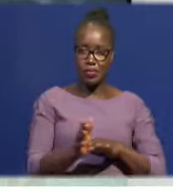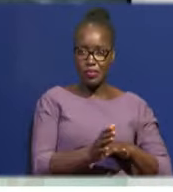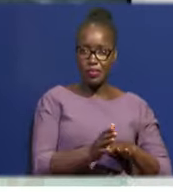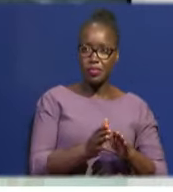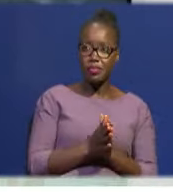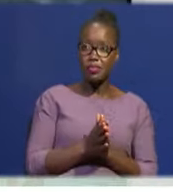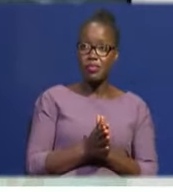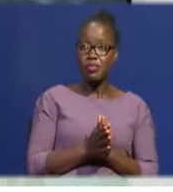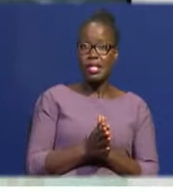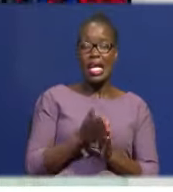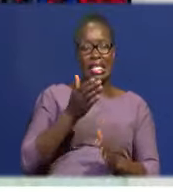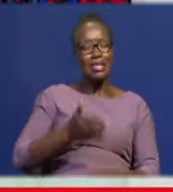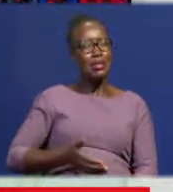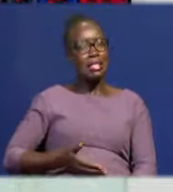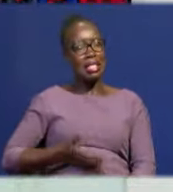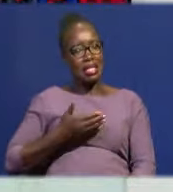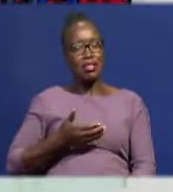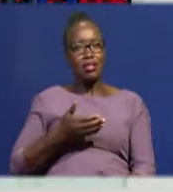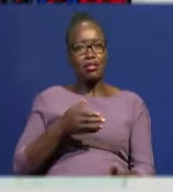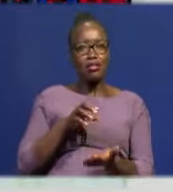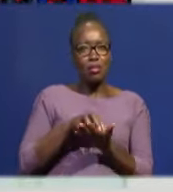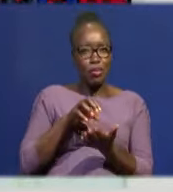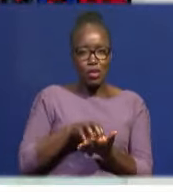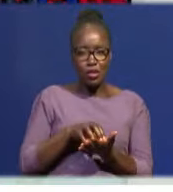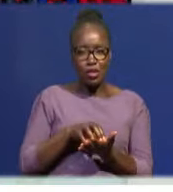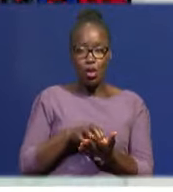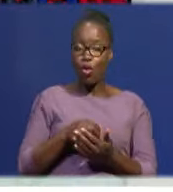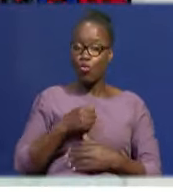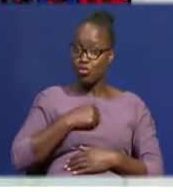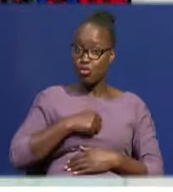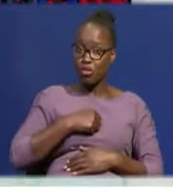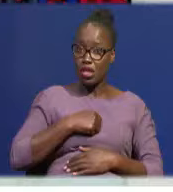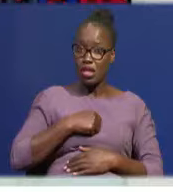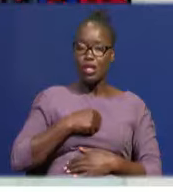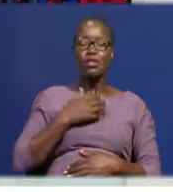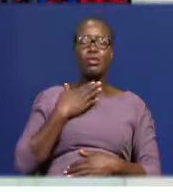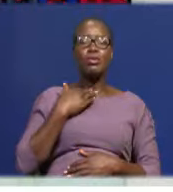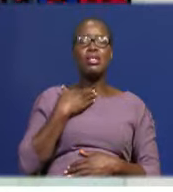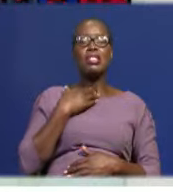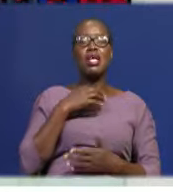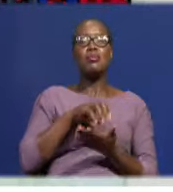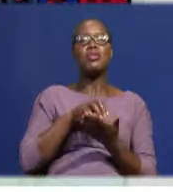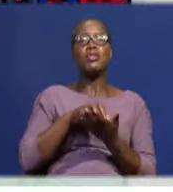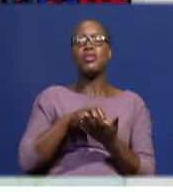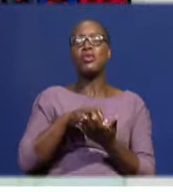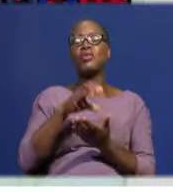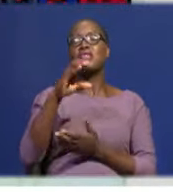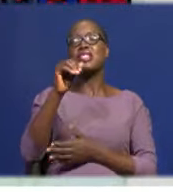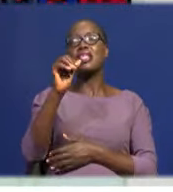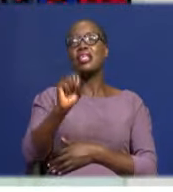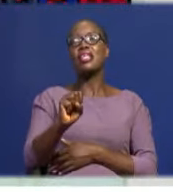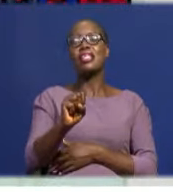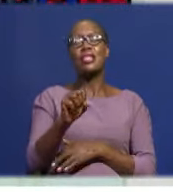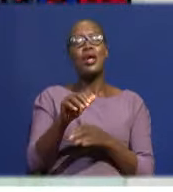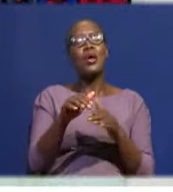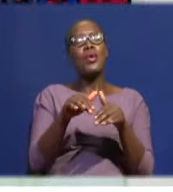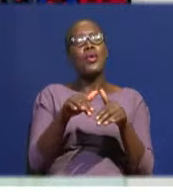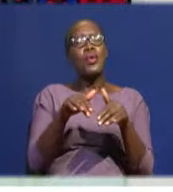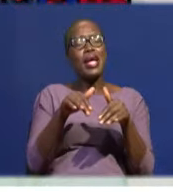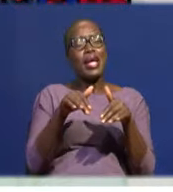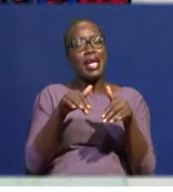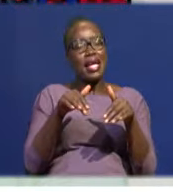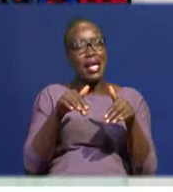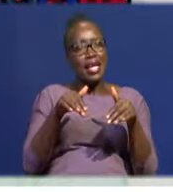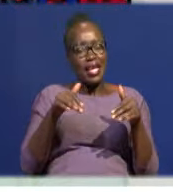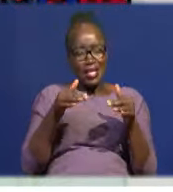Now, those angling for positions of chief administrative secretary will be forced to wait a little longer